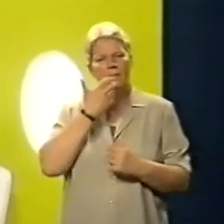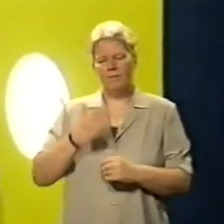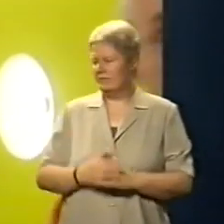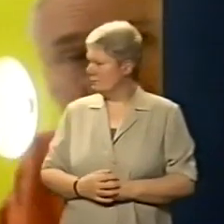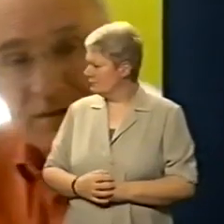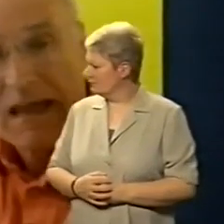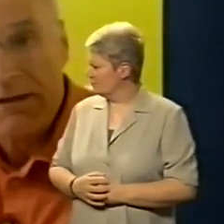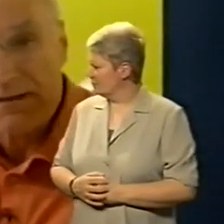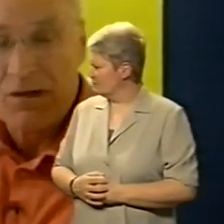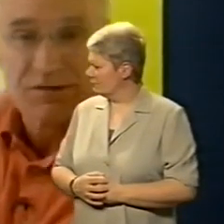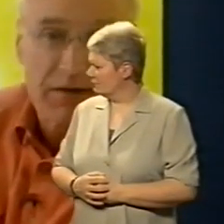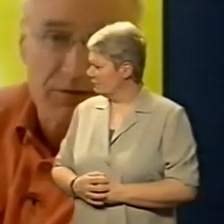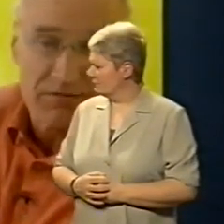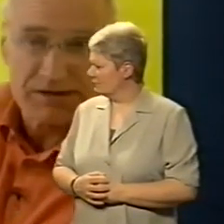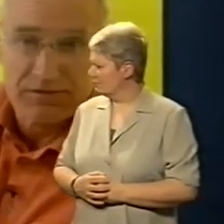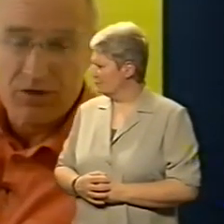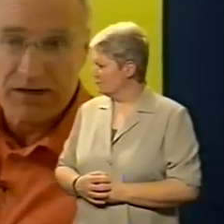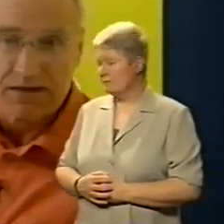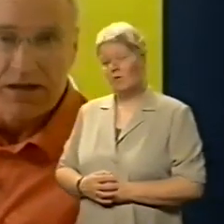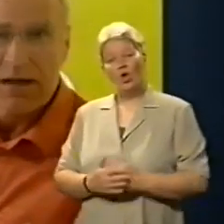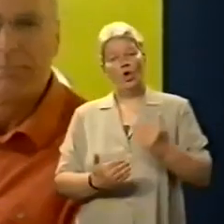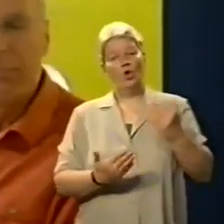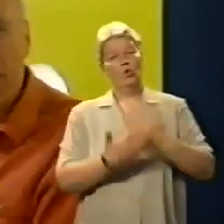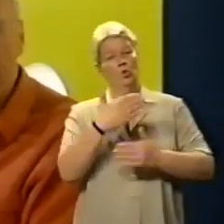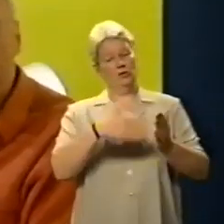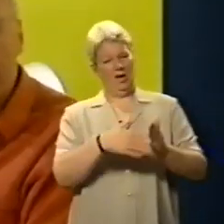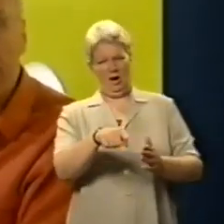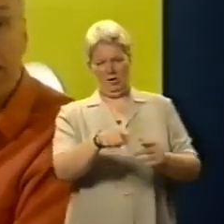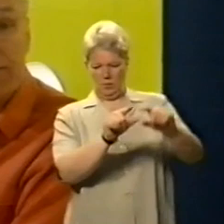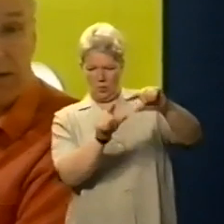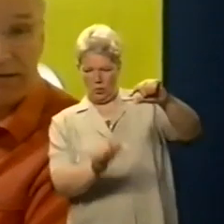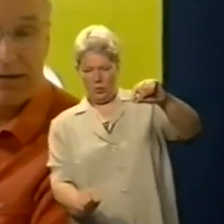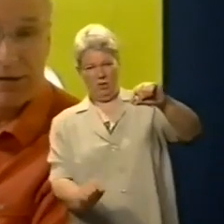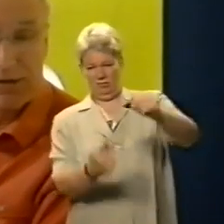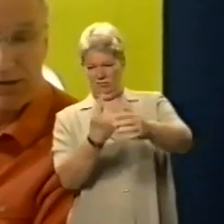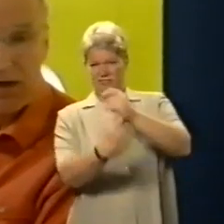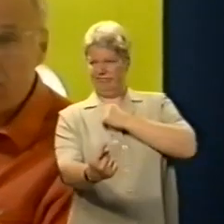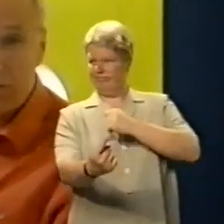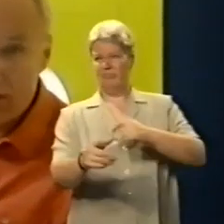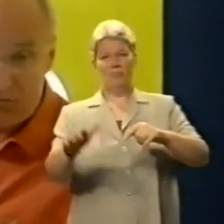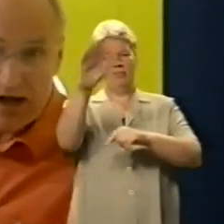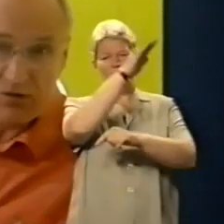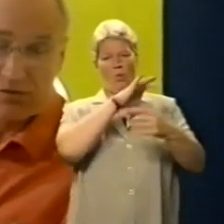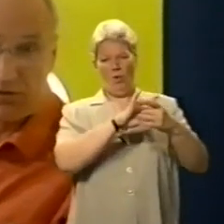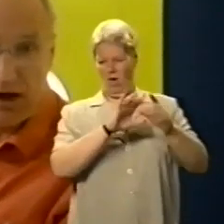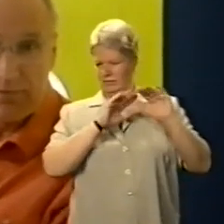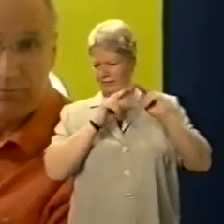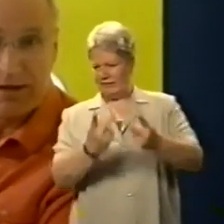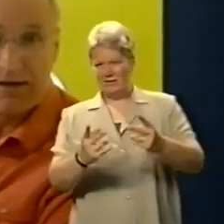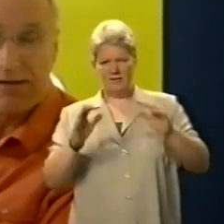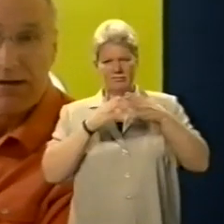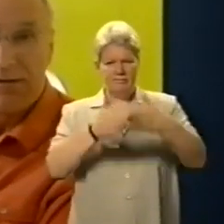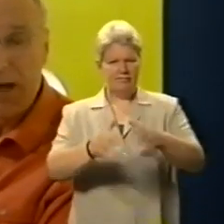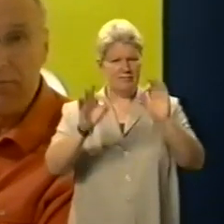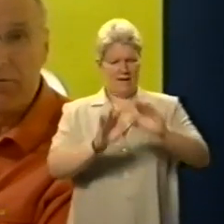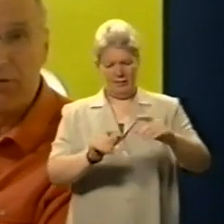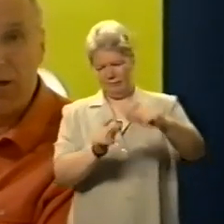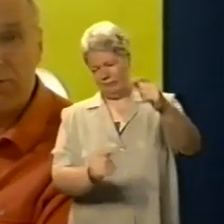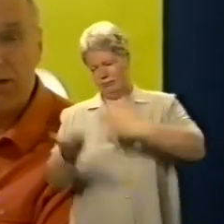Before New Zealand came into contact with the rest of the world, its birds led an idyllic existence. With no natural ground predators,